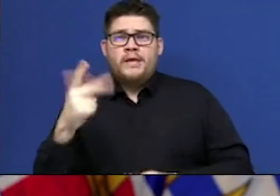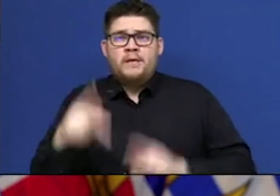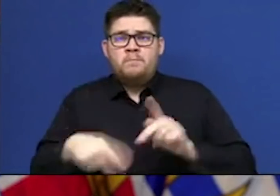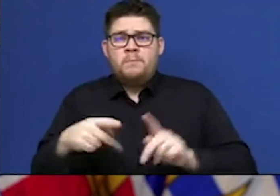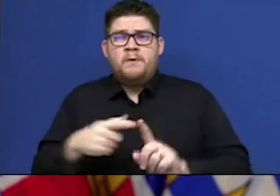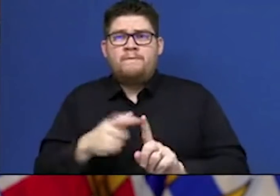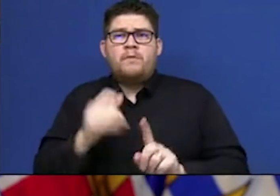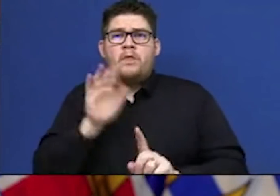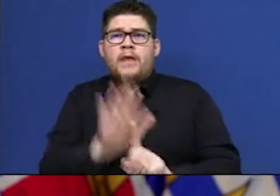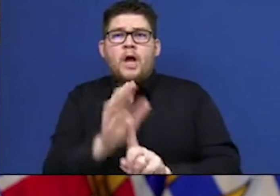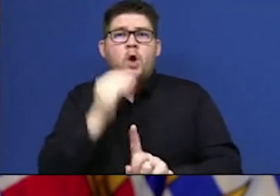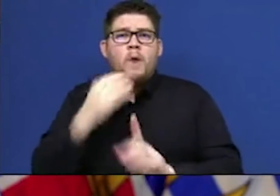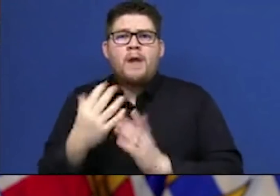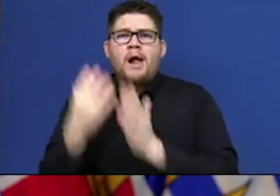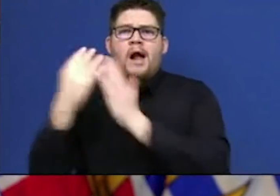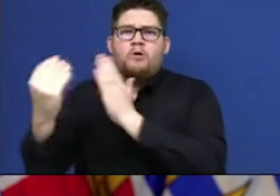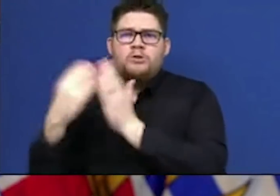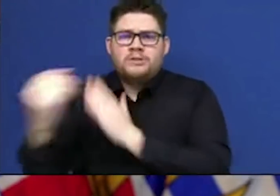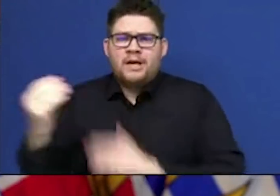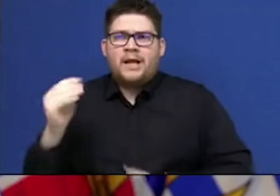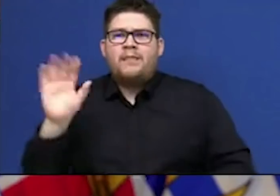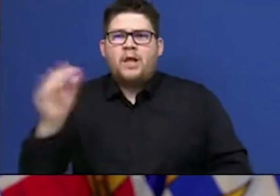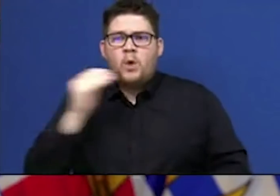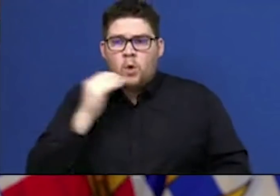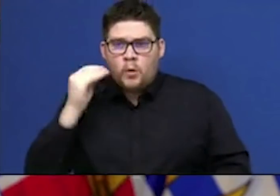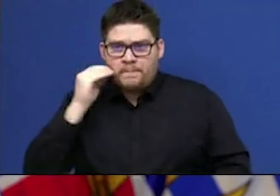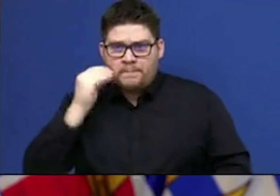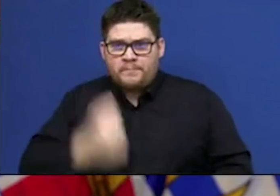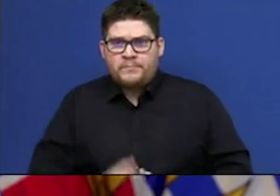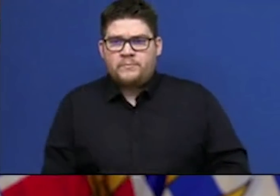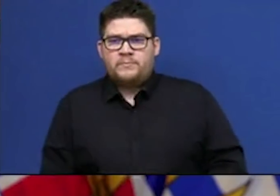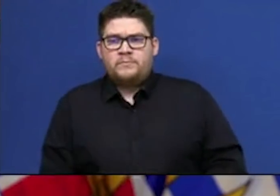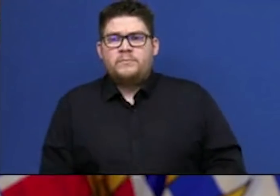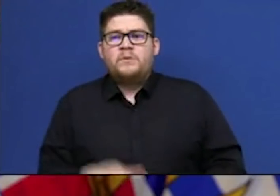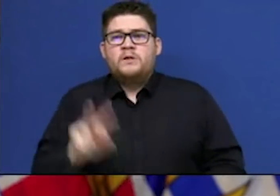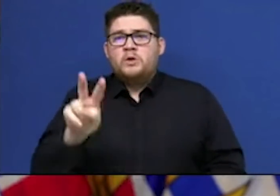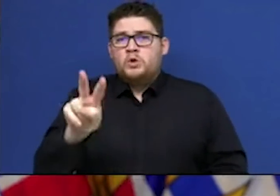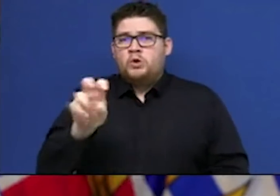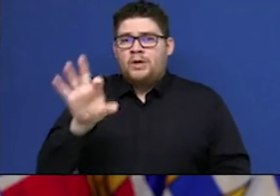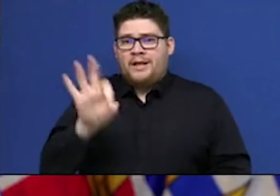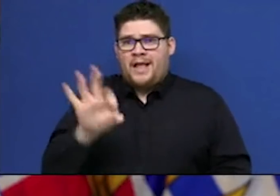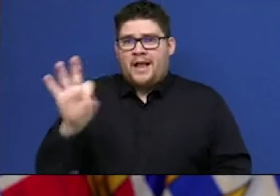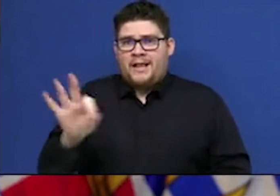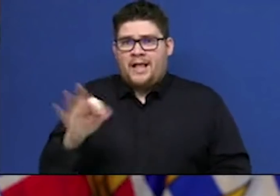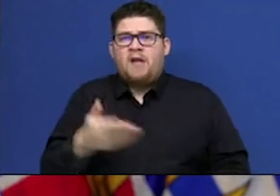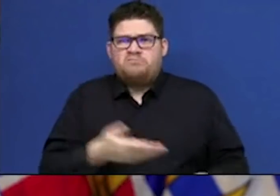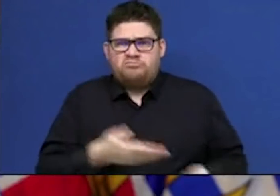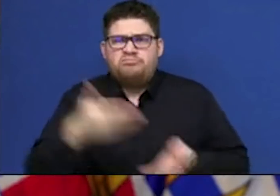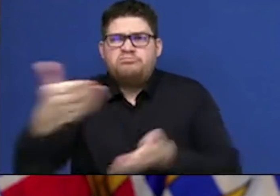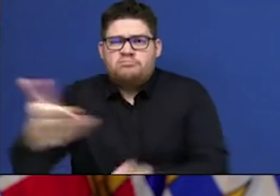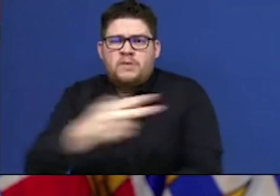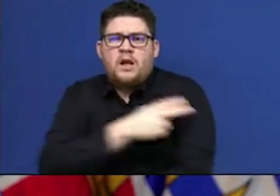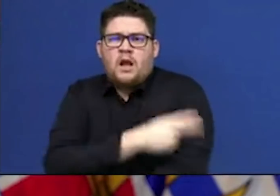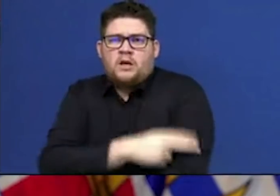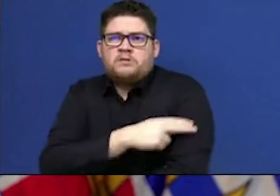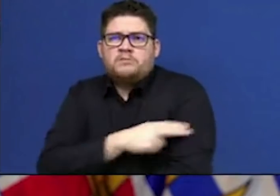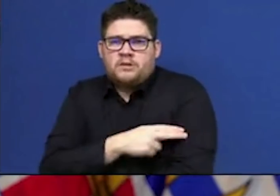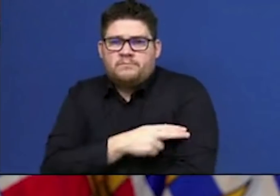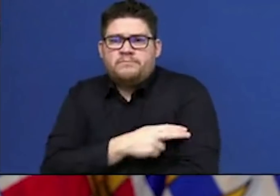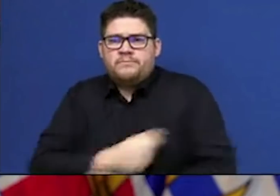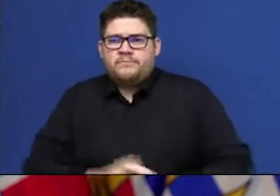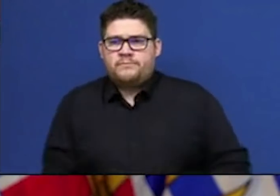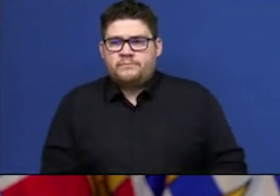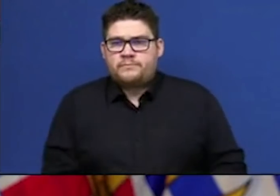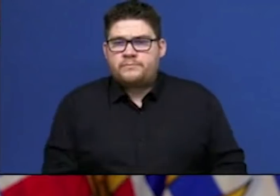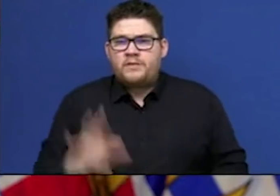And sadly, again this weekend, we've had 6 people who have died from COVID-19 in British Columbia, bringing the total number of people who've